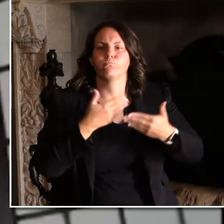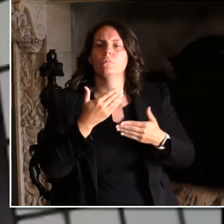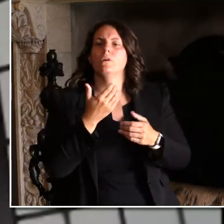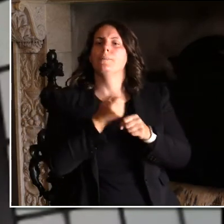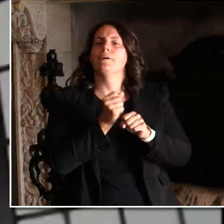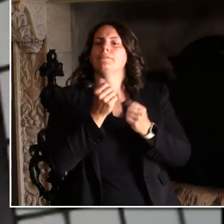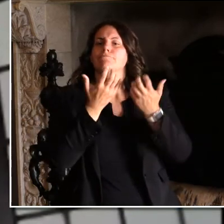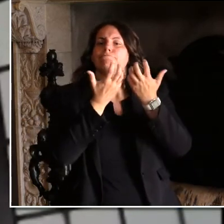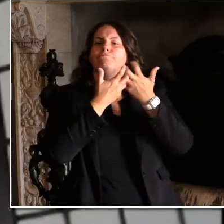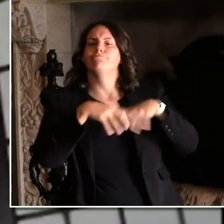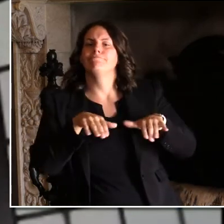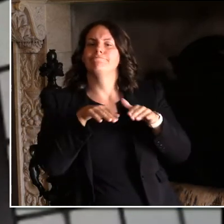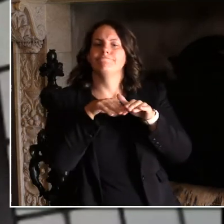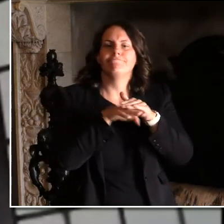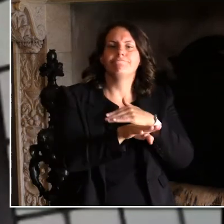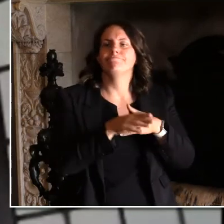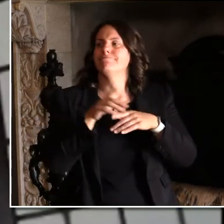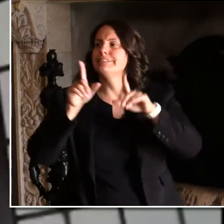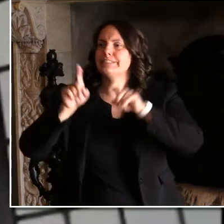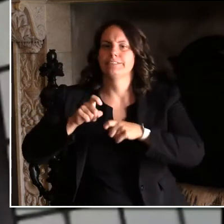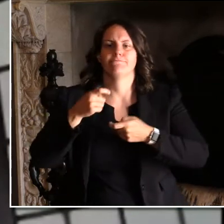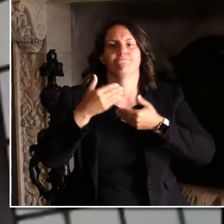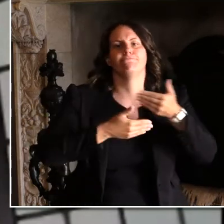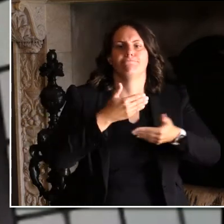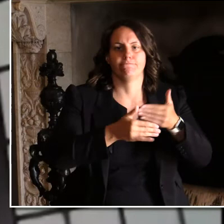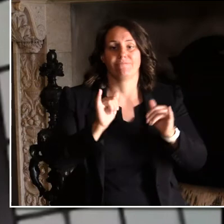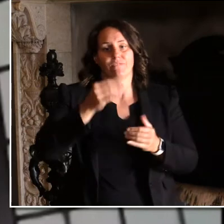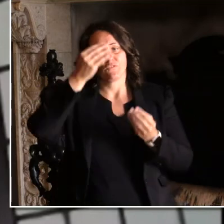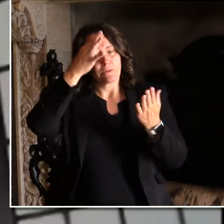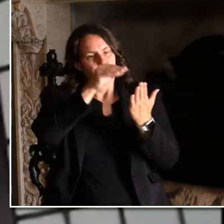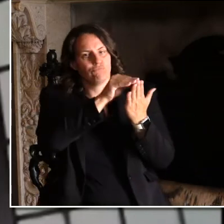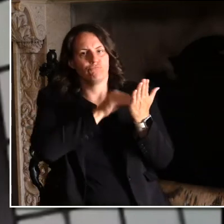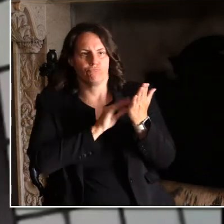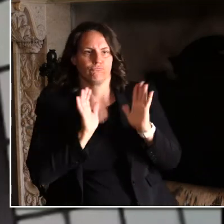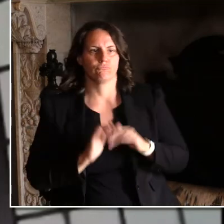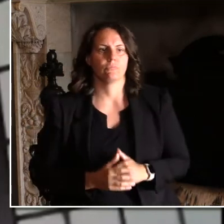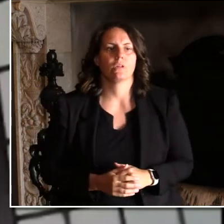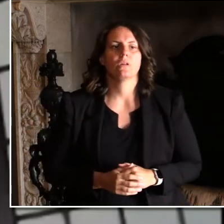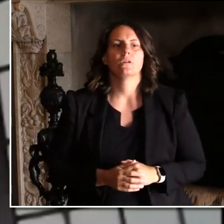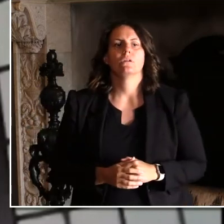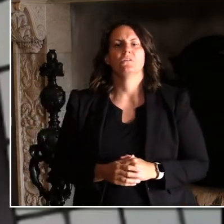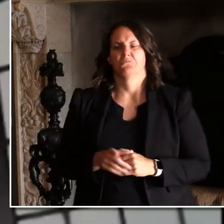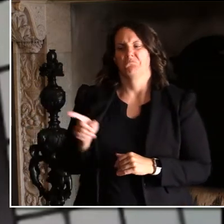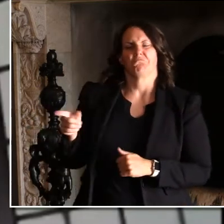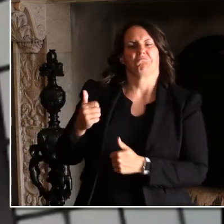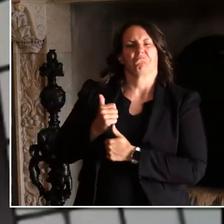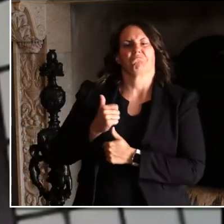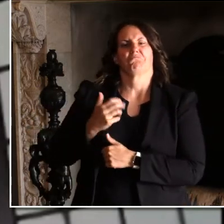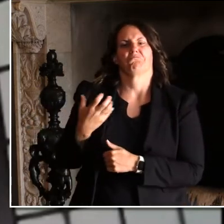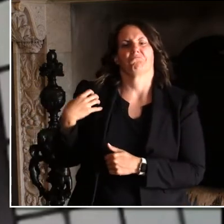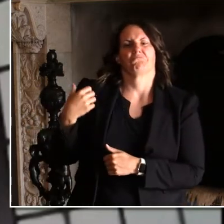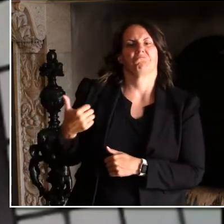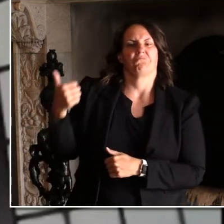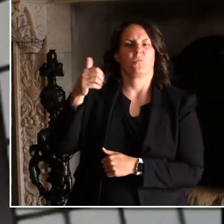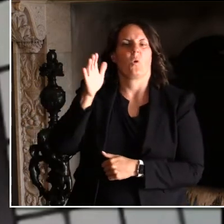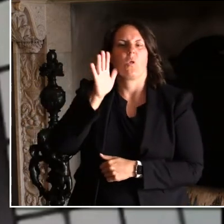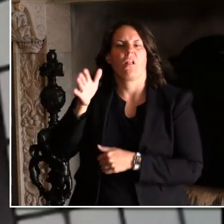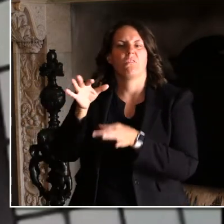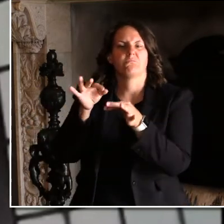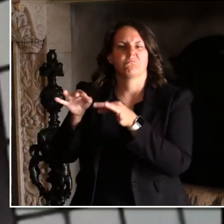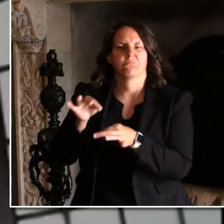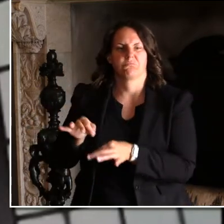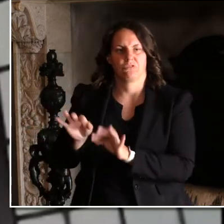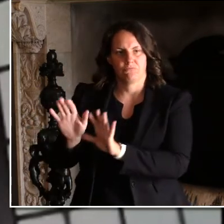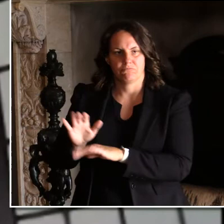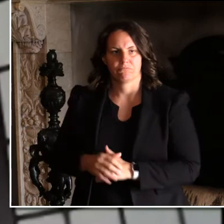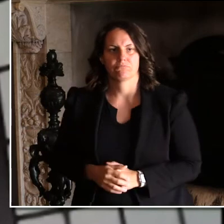Major General Knapp will talk a little bit about this as well, because the site at the Alliant Energy Center in Dane County is already seeing impressive results, but